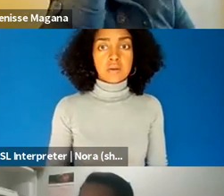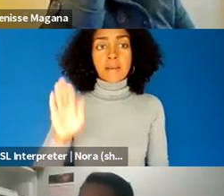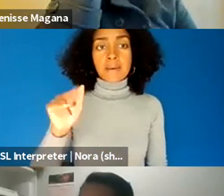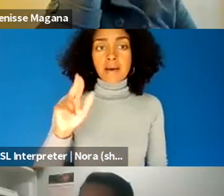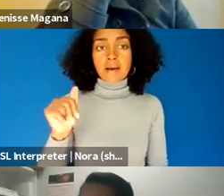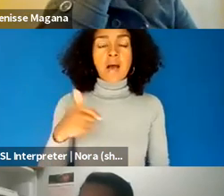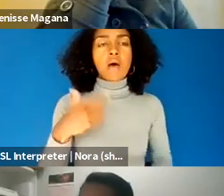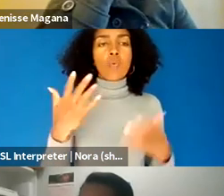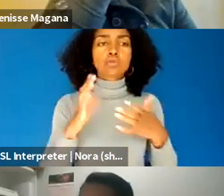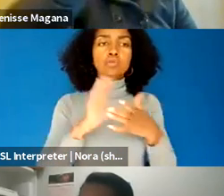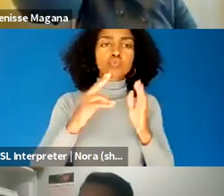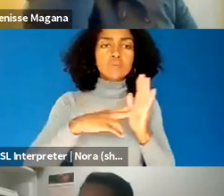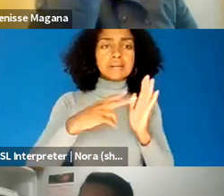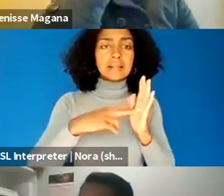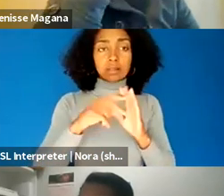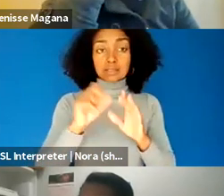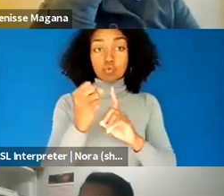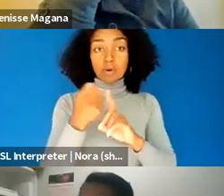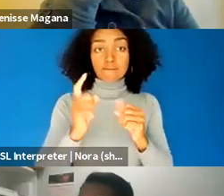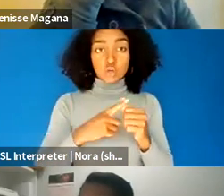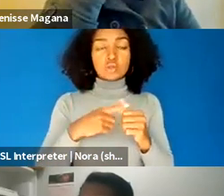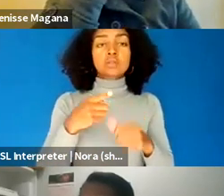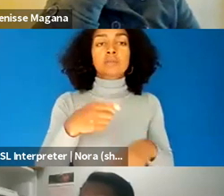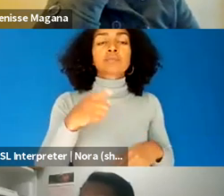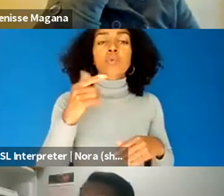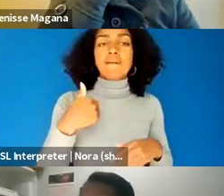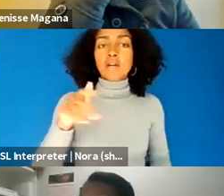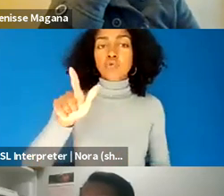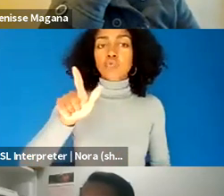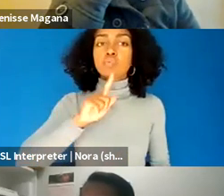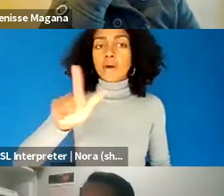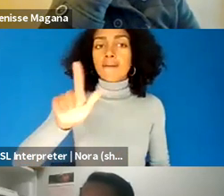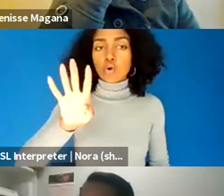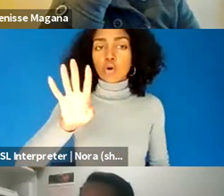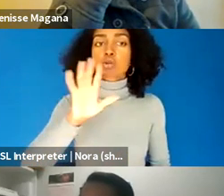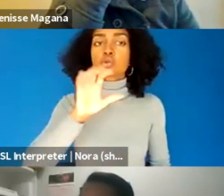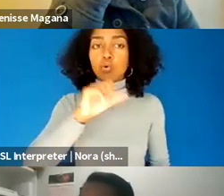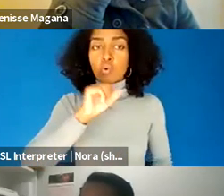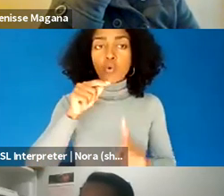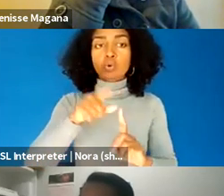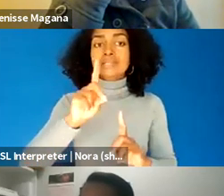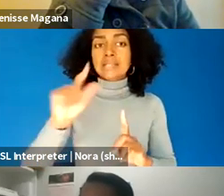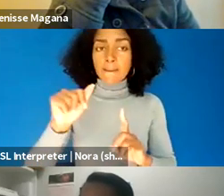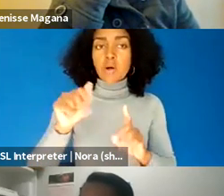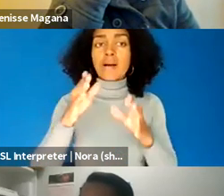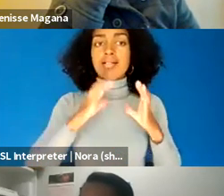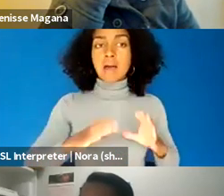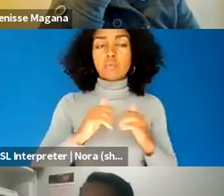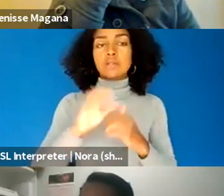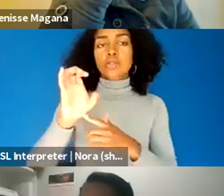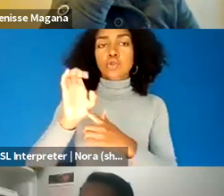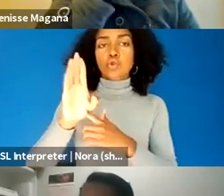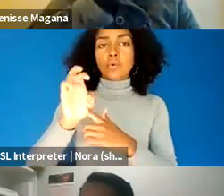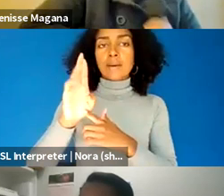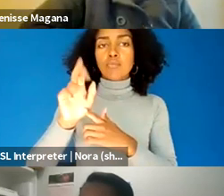so that we can get started? So you have a 24-year-old disabled client with cerebral palsy is referred to your